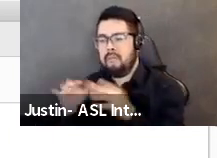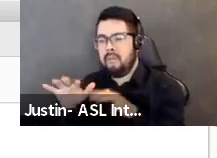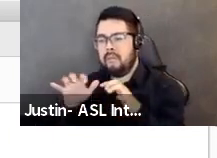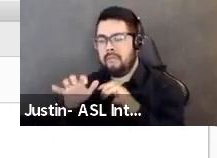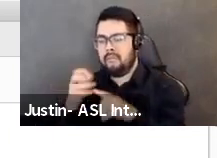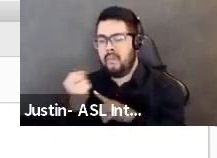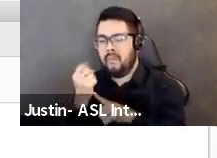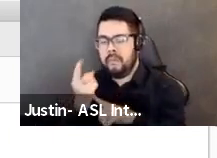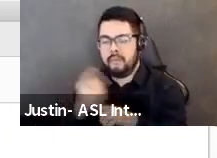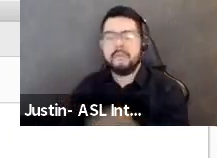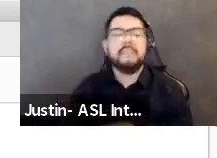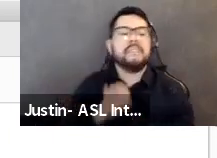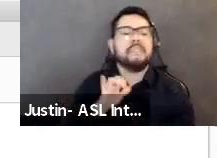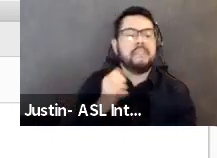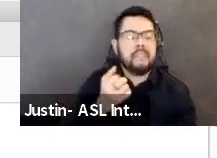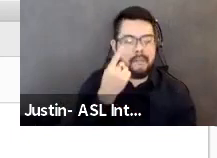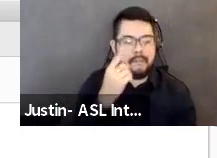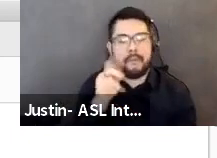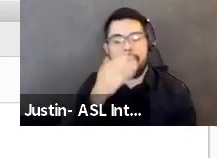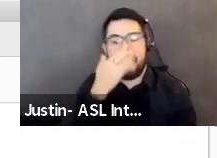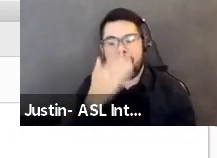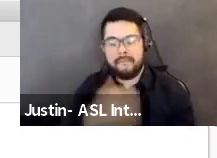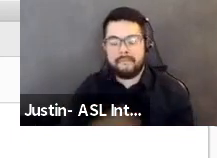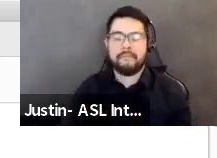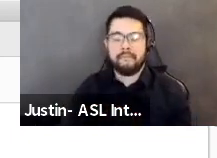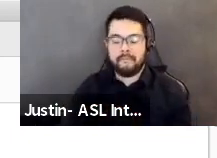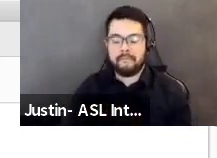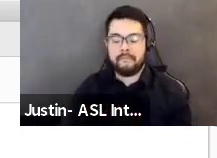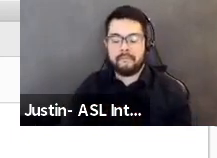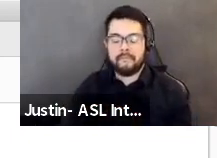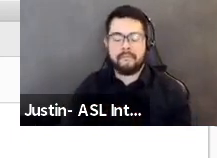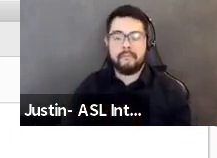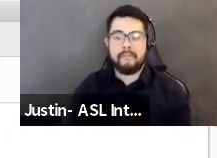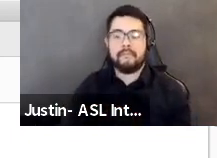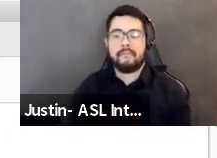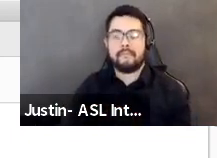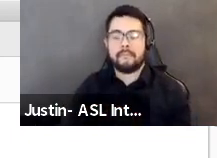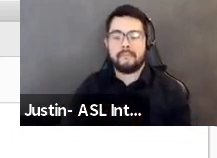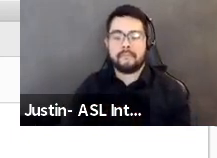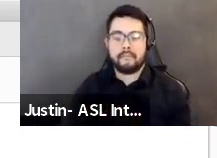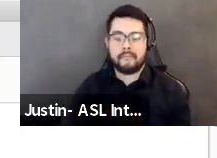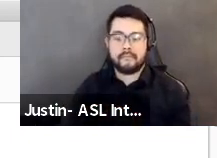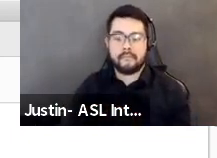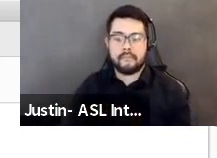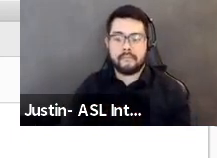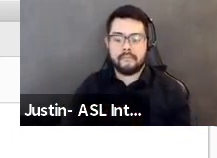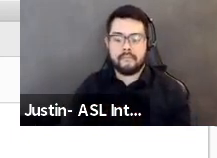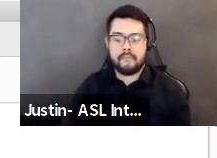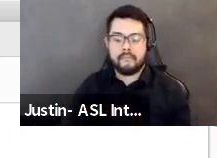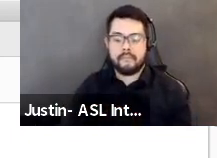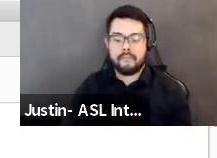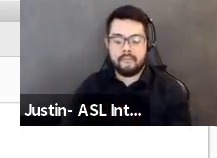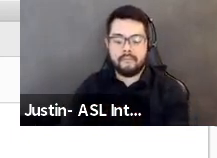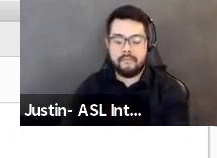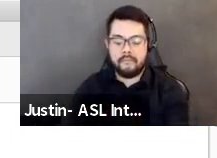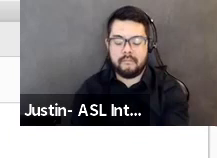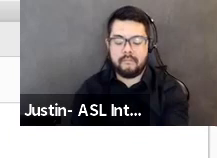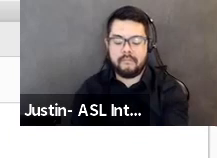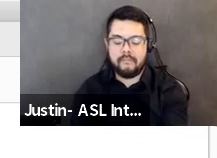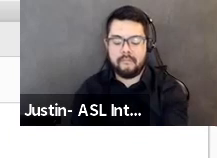give us one got it okay yeah thanks no it's fine